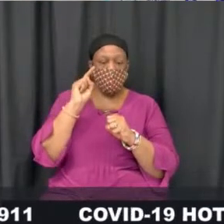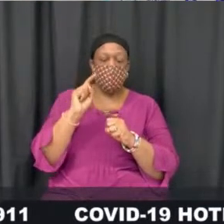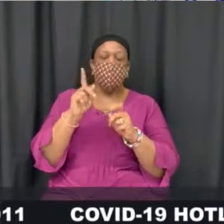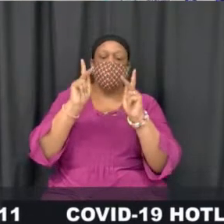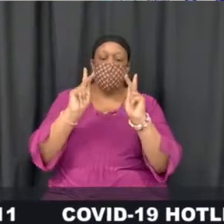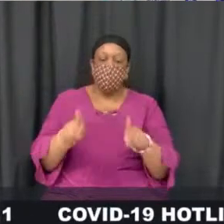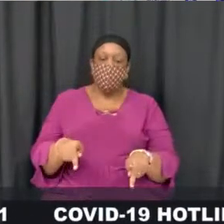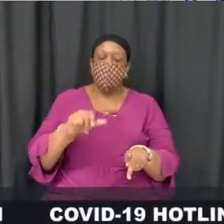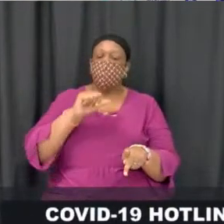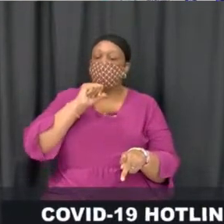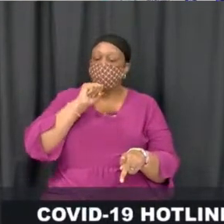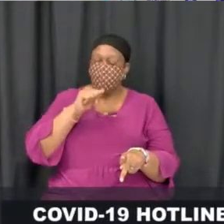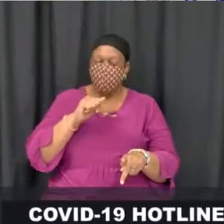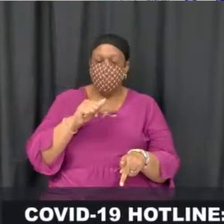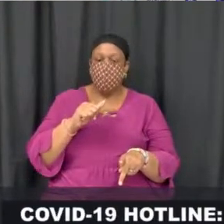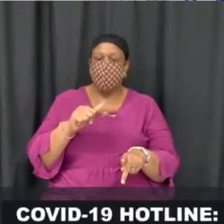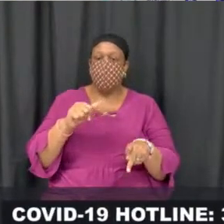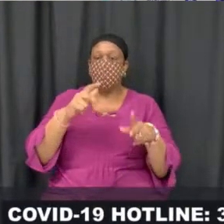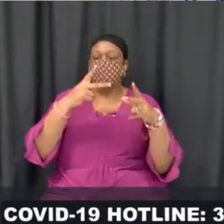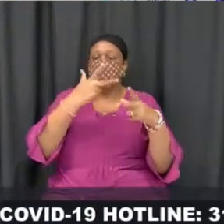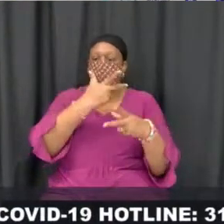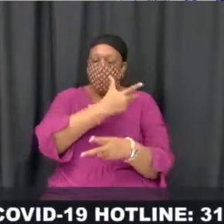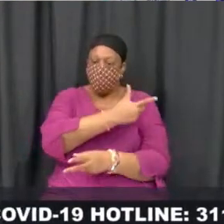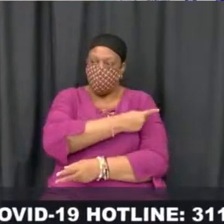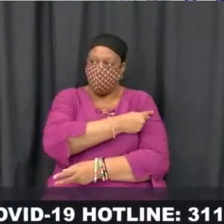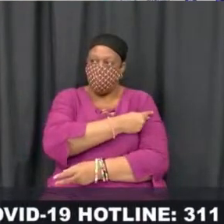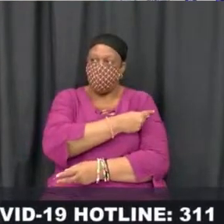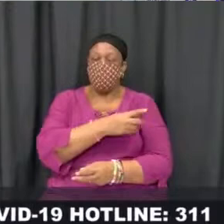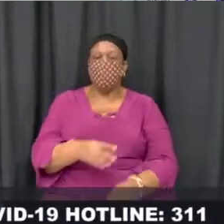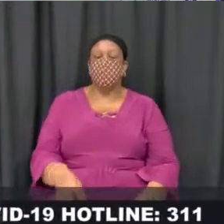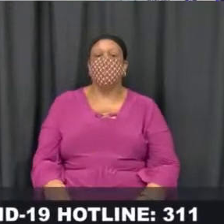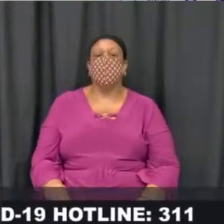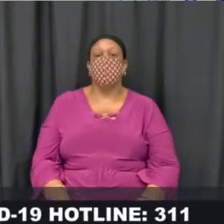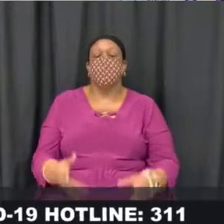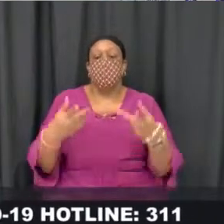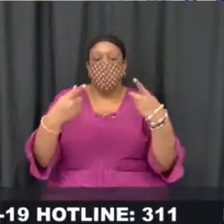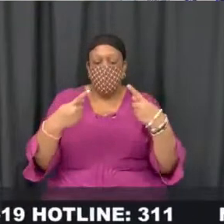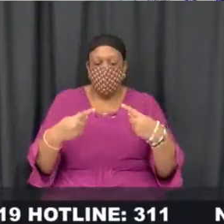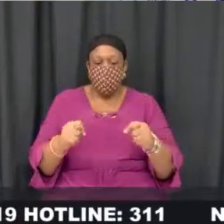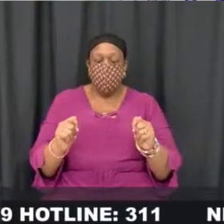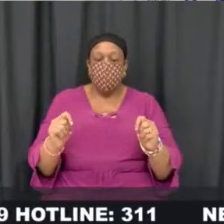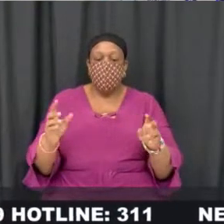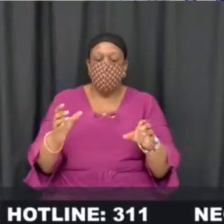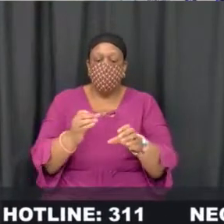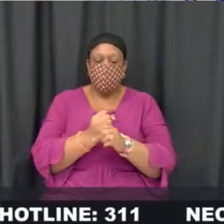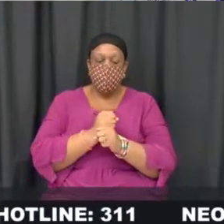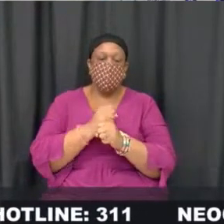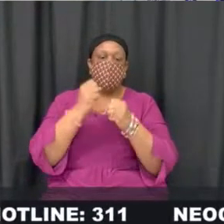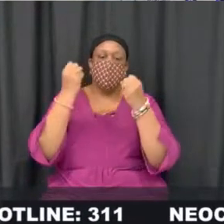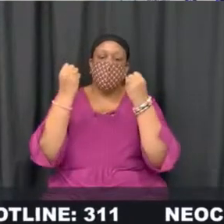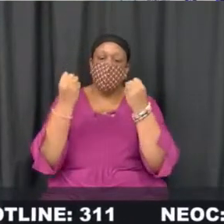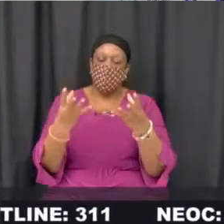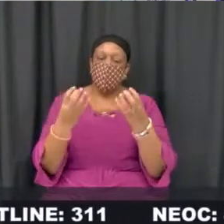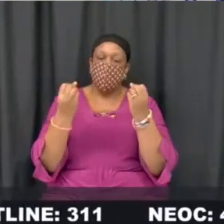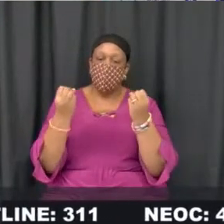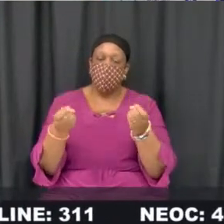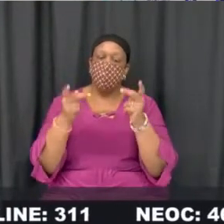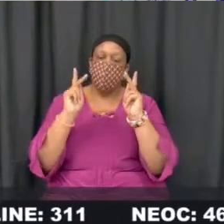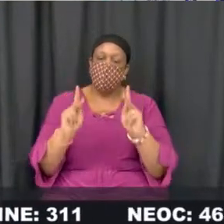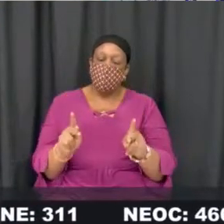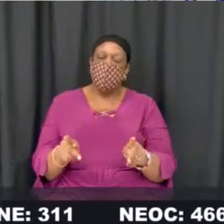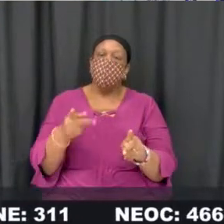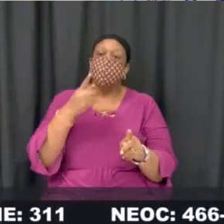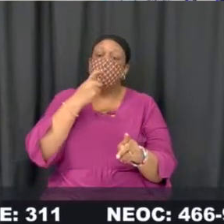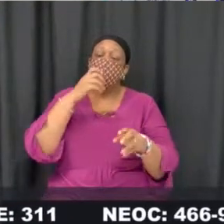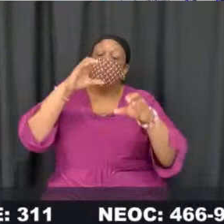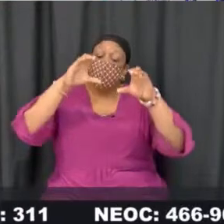unvaccinated. We have been trying to get as many persons who can be vaccinated